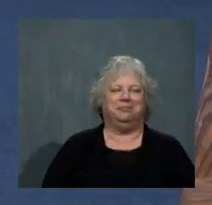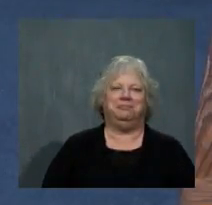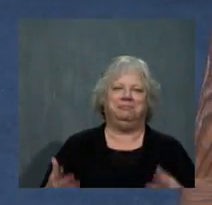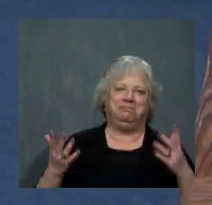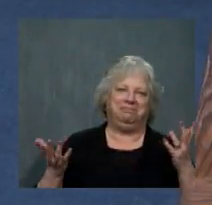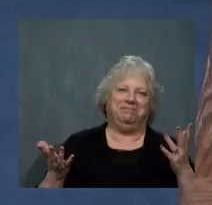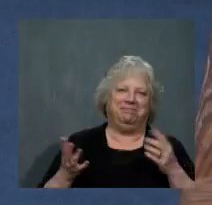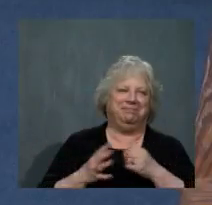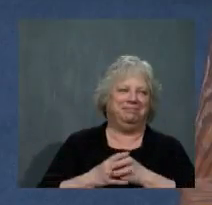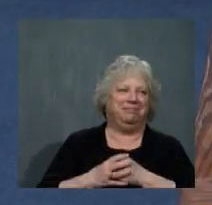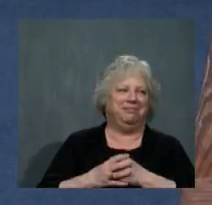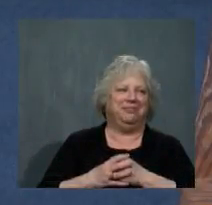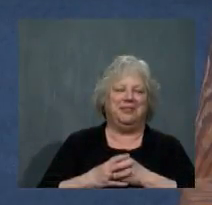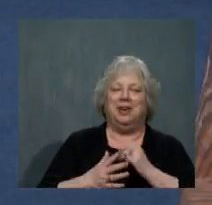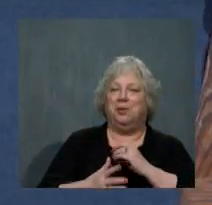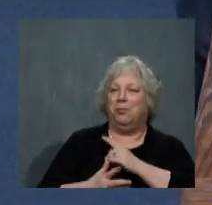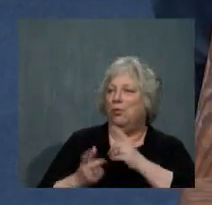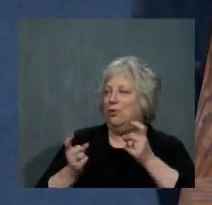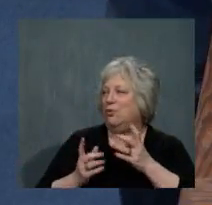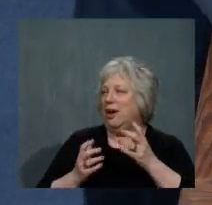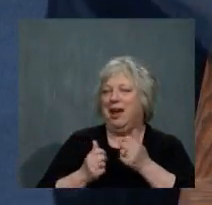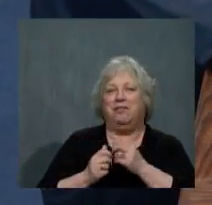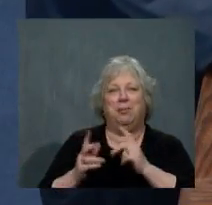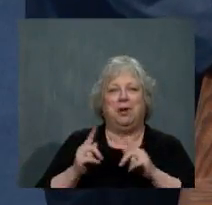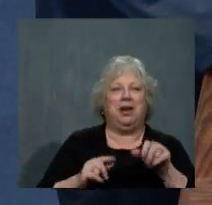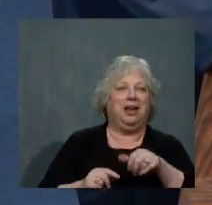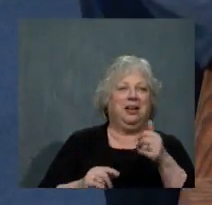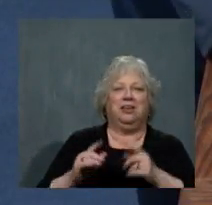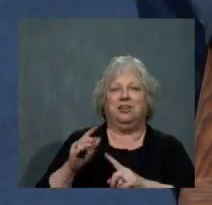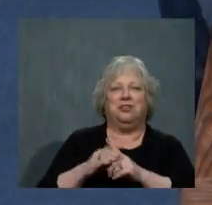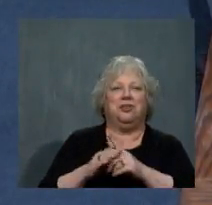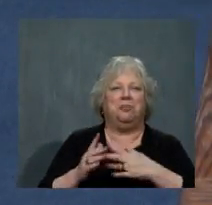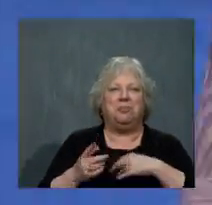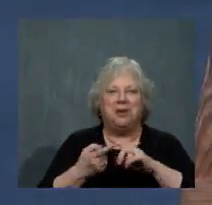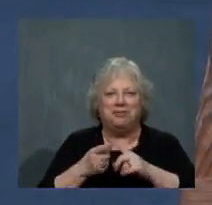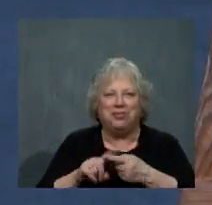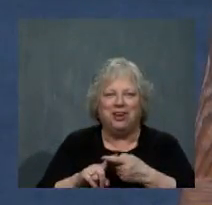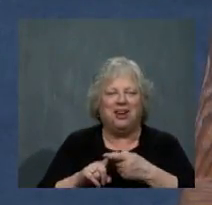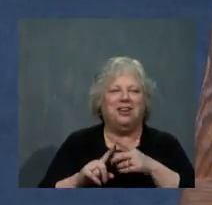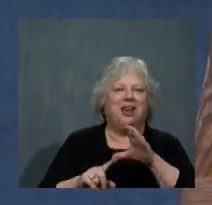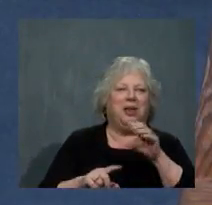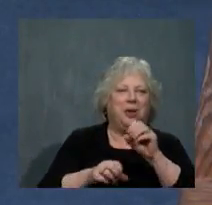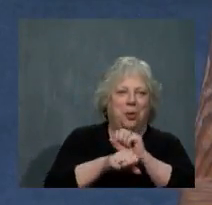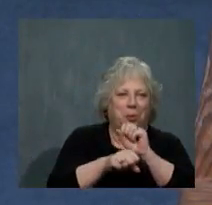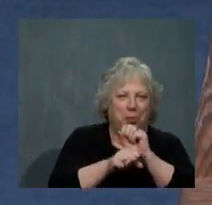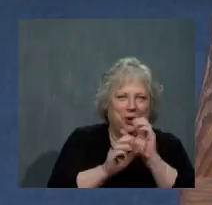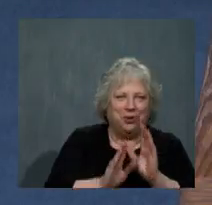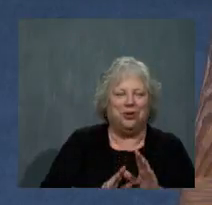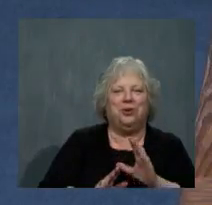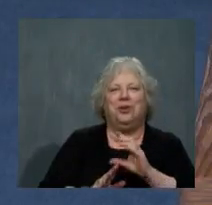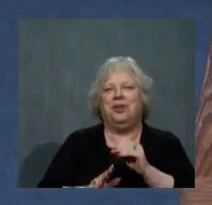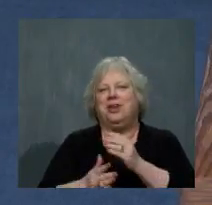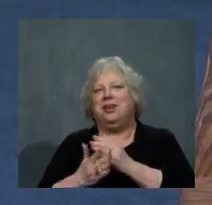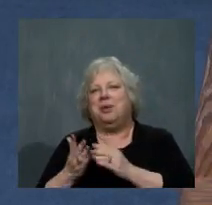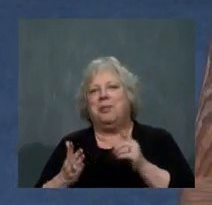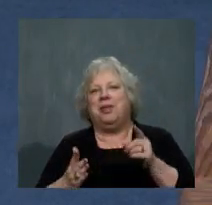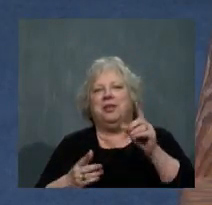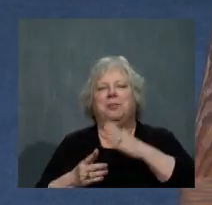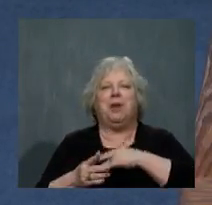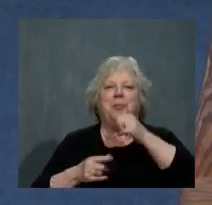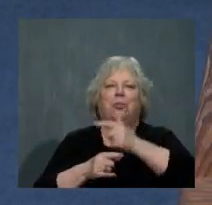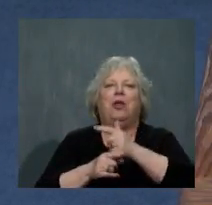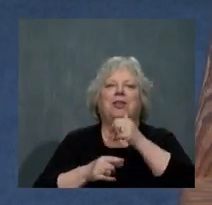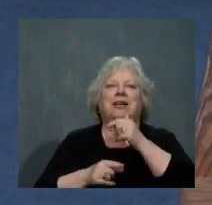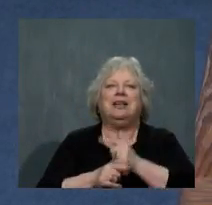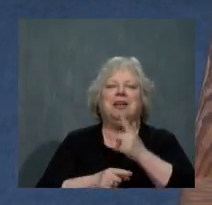Well, board directors, everybody else who showed up, my friends and co-workers, and some of these are my brothers and